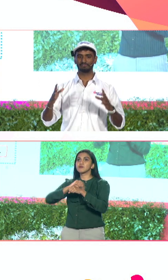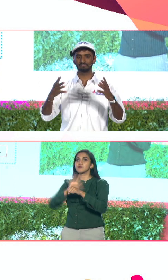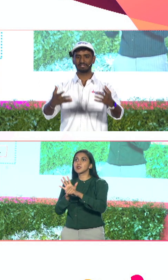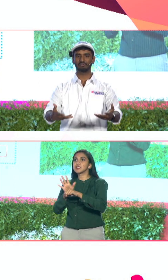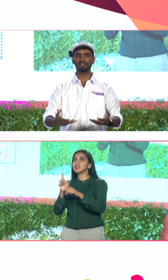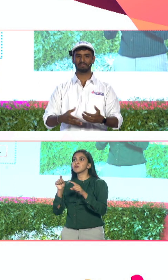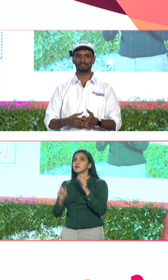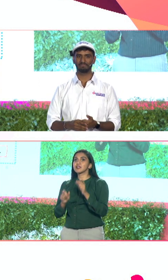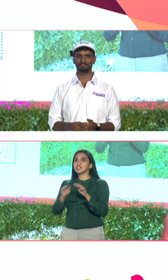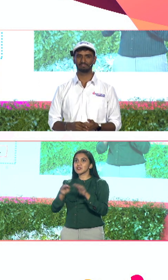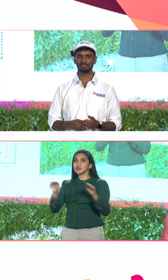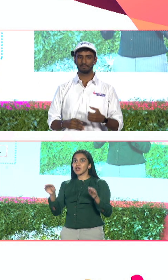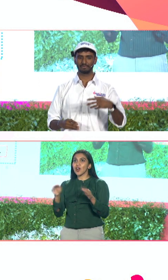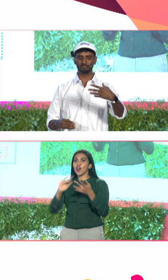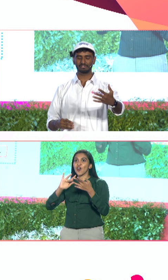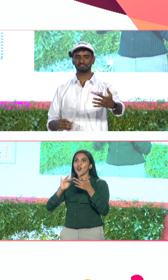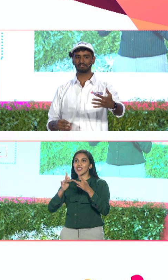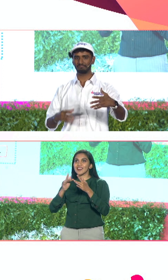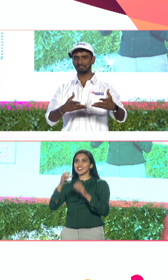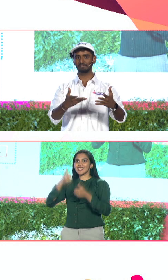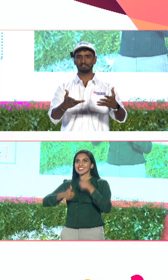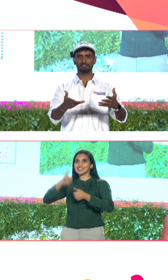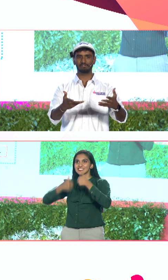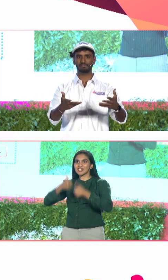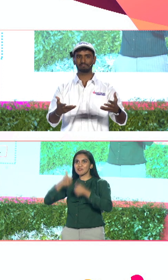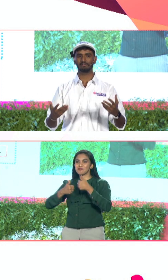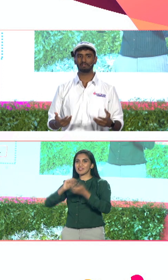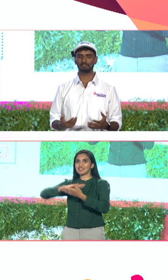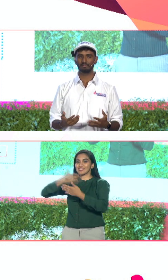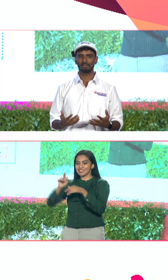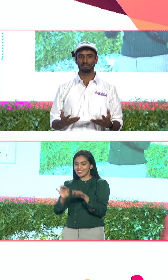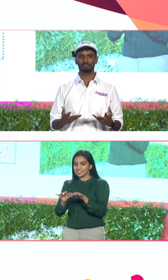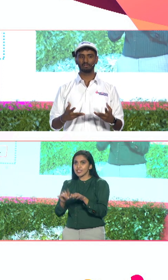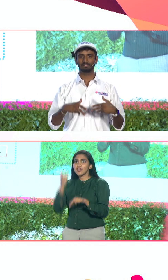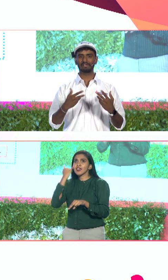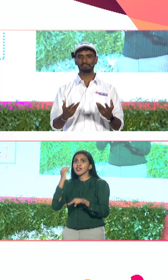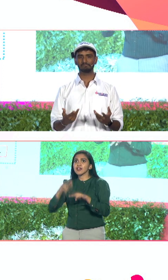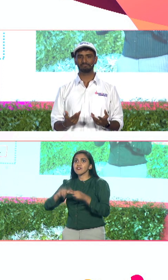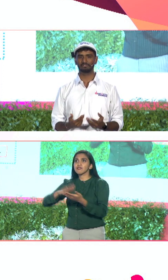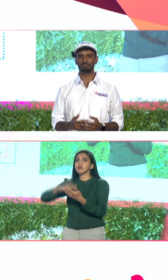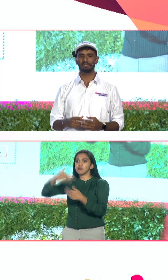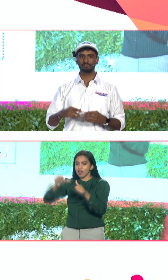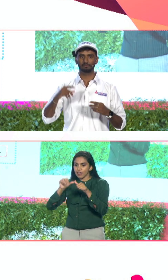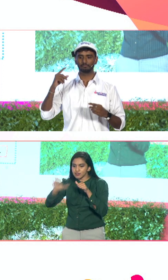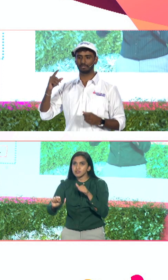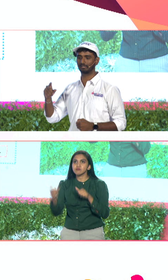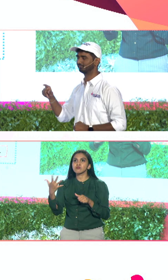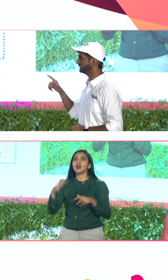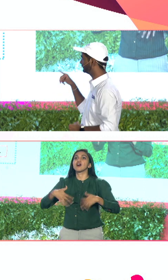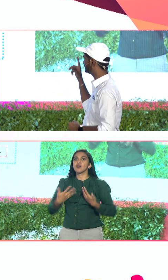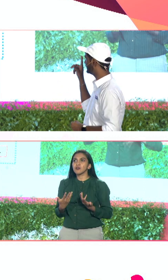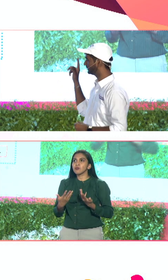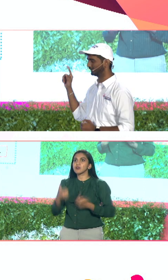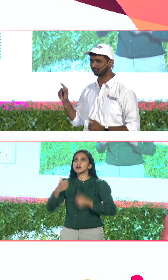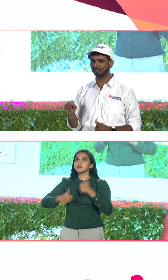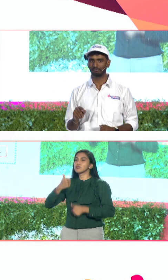were forced to take online examinations. But what if, I mean, the devices are not accessible for them. So if you see on